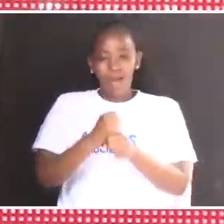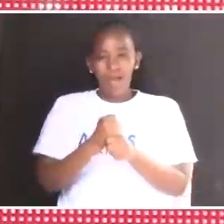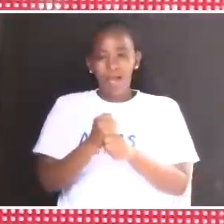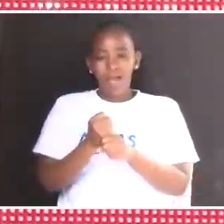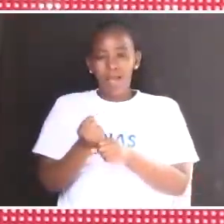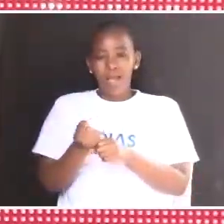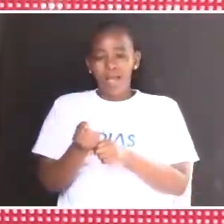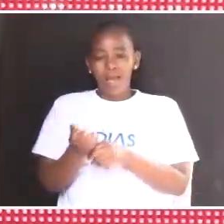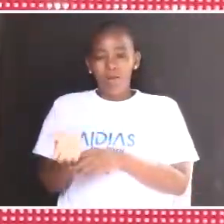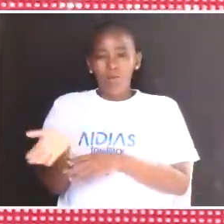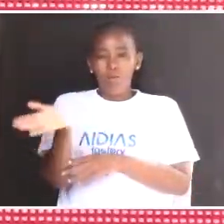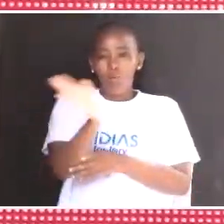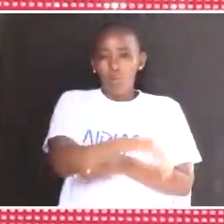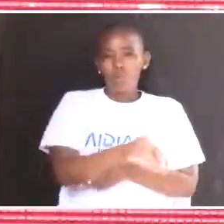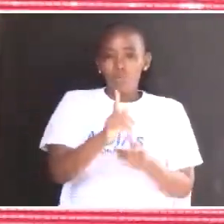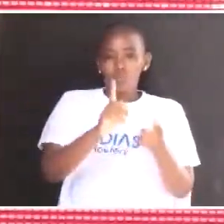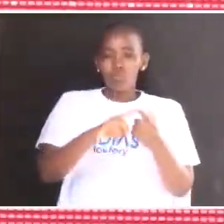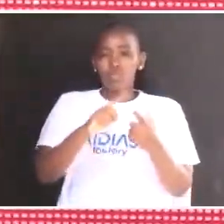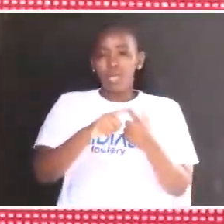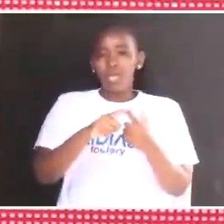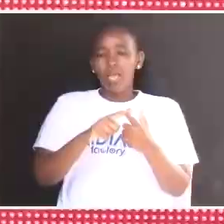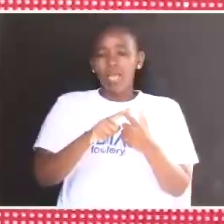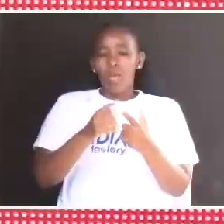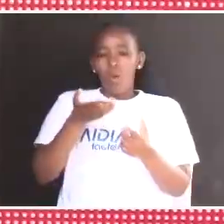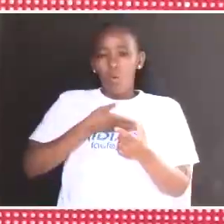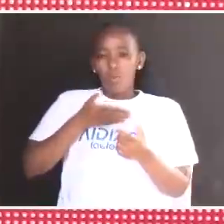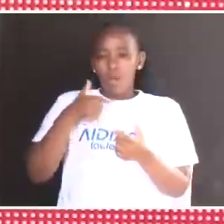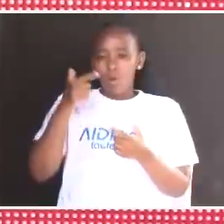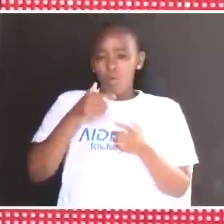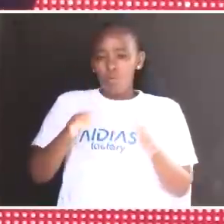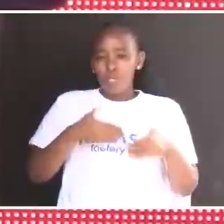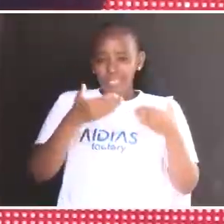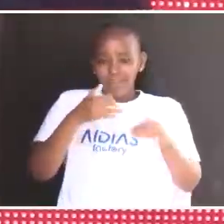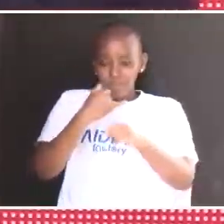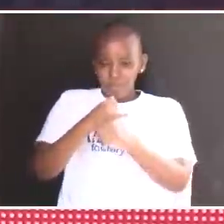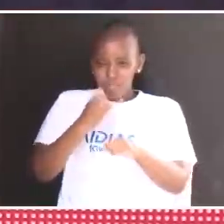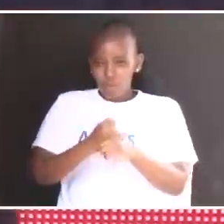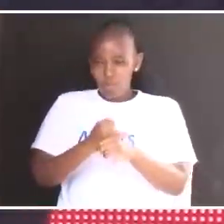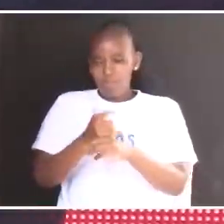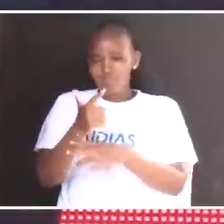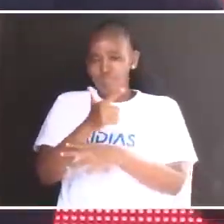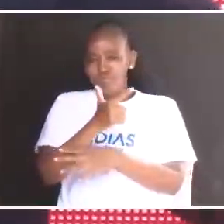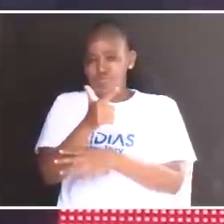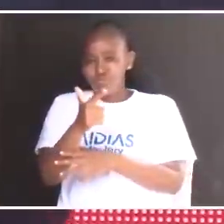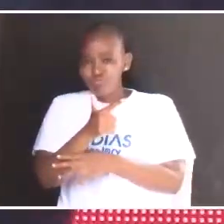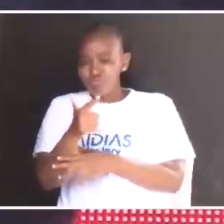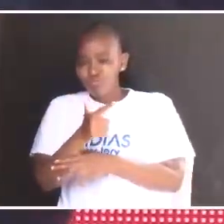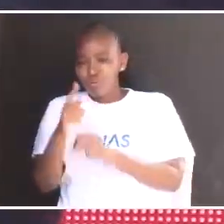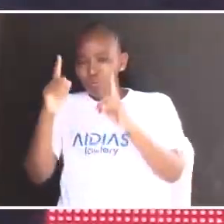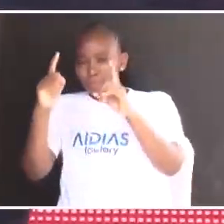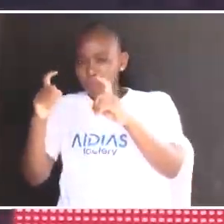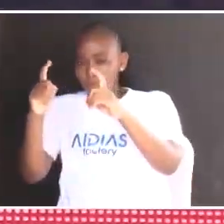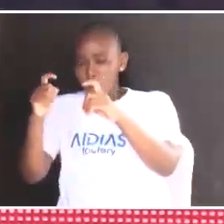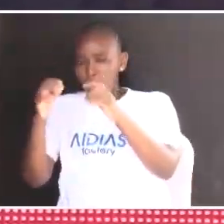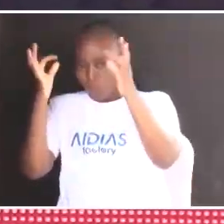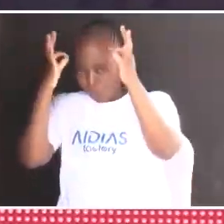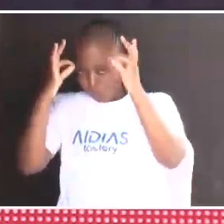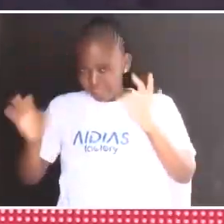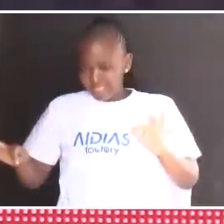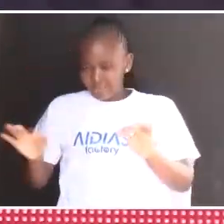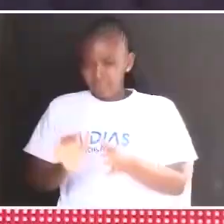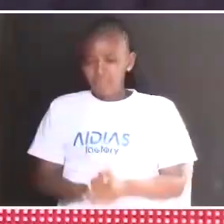to the person who commissioned you. Mwenye alikupatia hiyo kazi kuchukua video ama kupiga picha kwa wedding, kwa hiyo